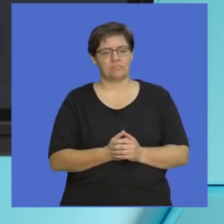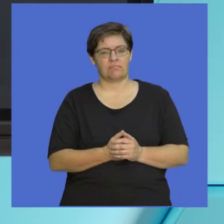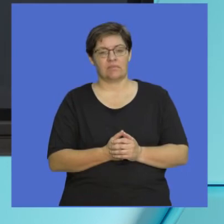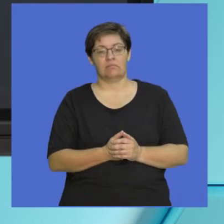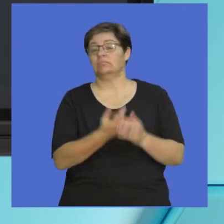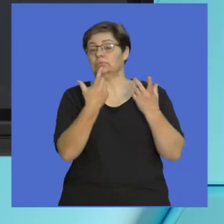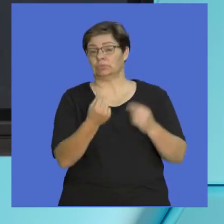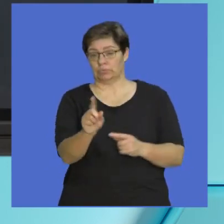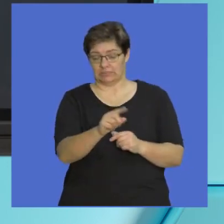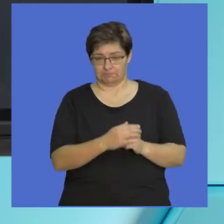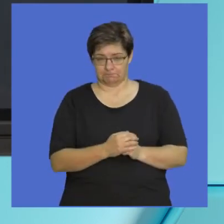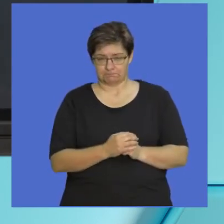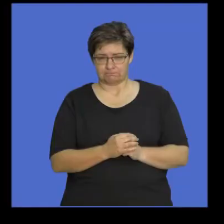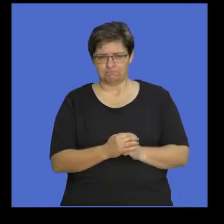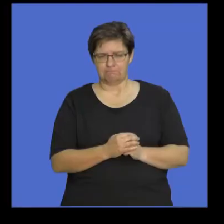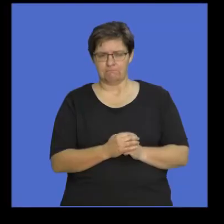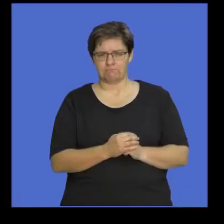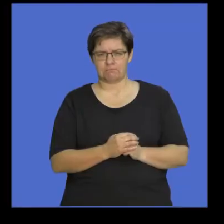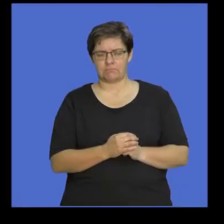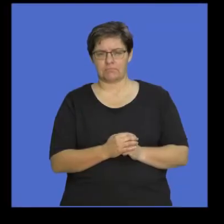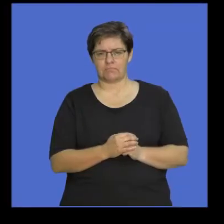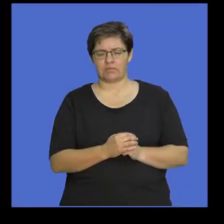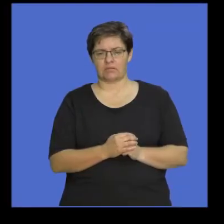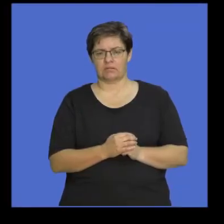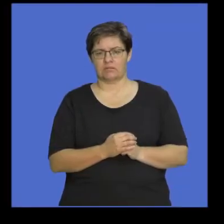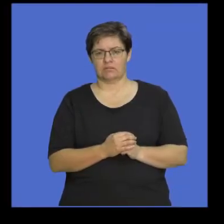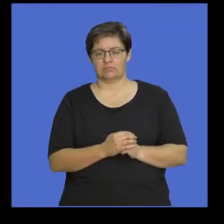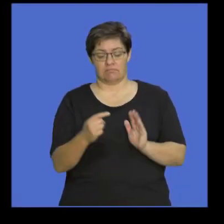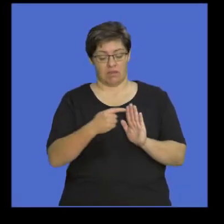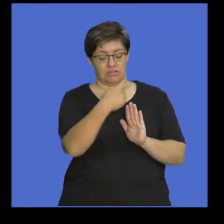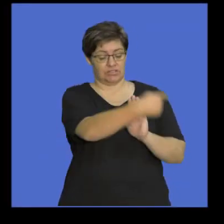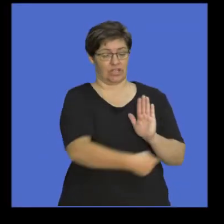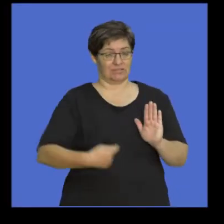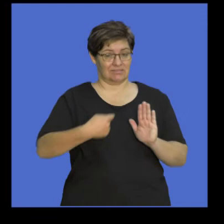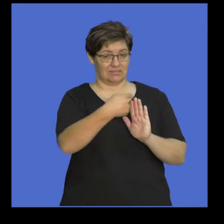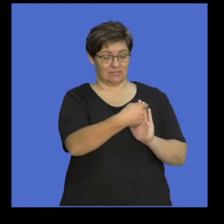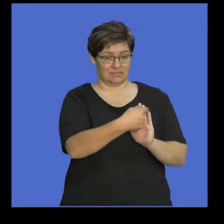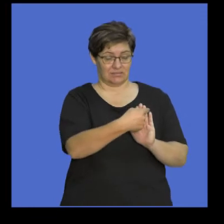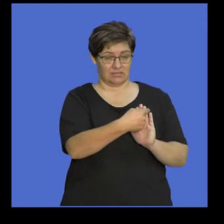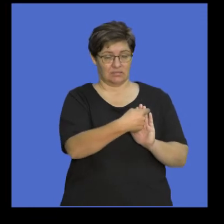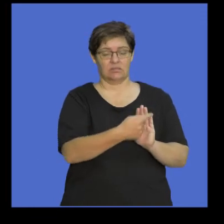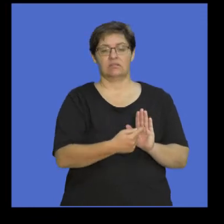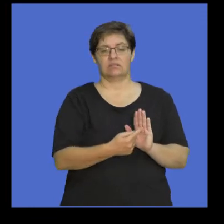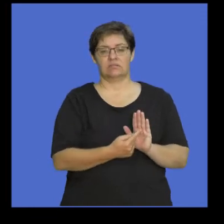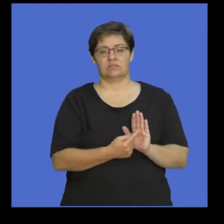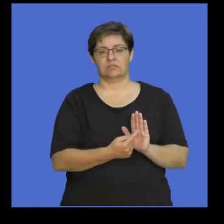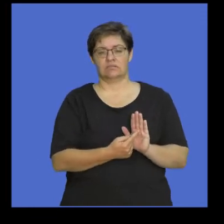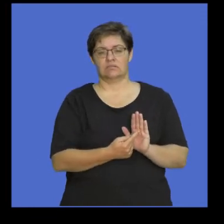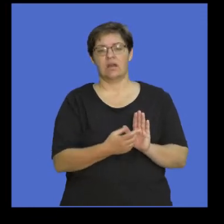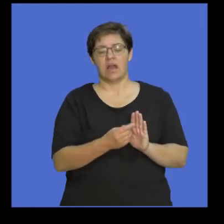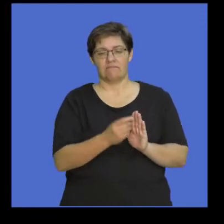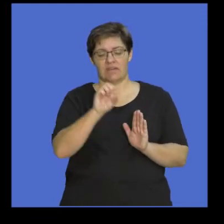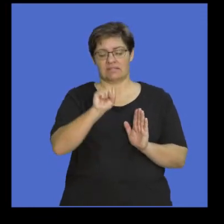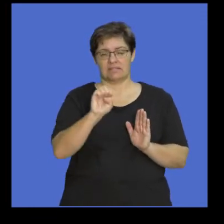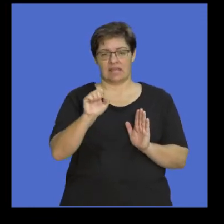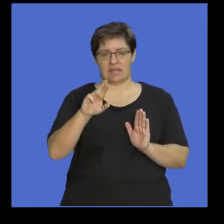we have done now, we are able to understand that in the context of circuits, right, we've got a series connection, which is